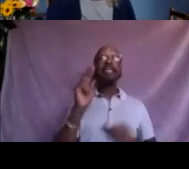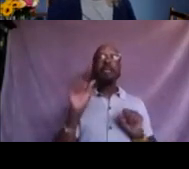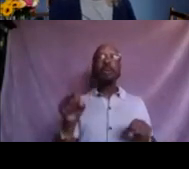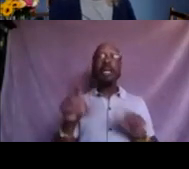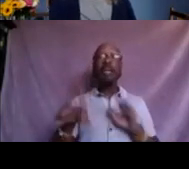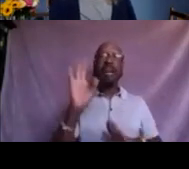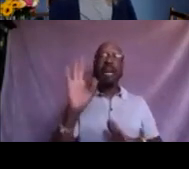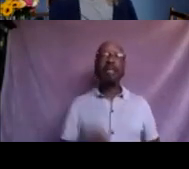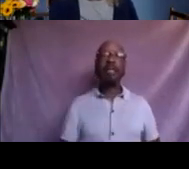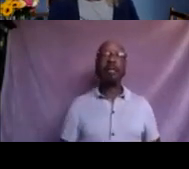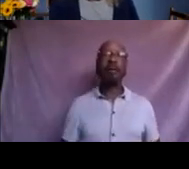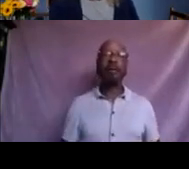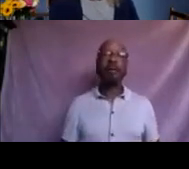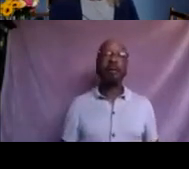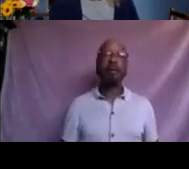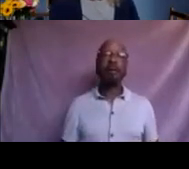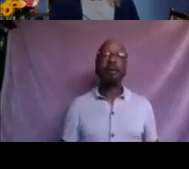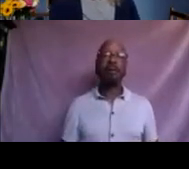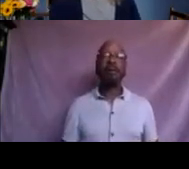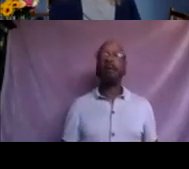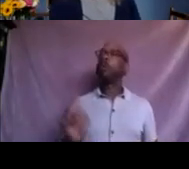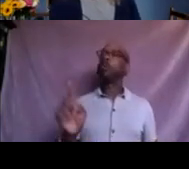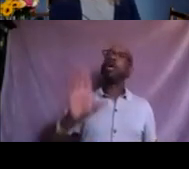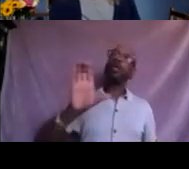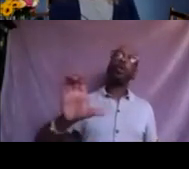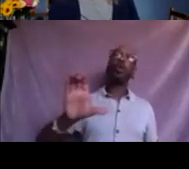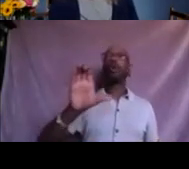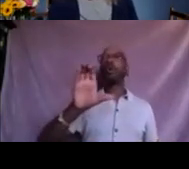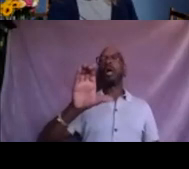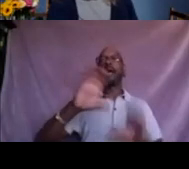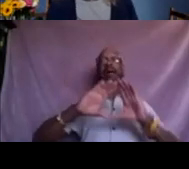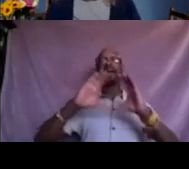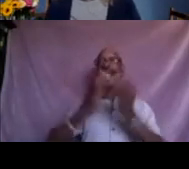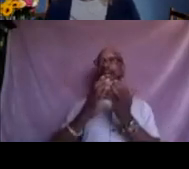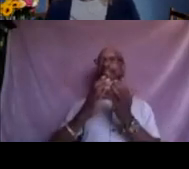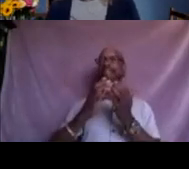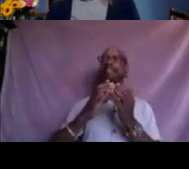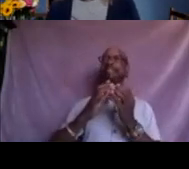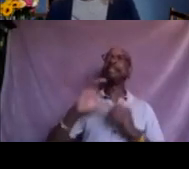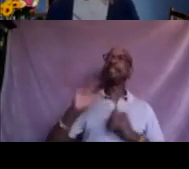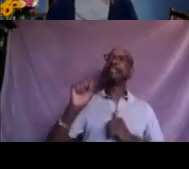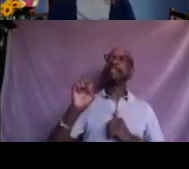where are your class settings. Go ahead and hover your mouse over where your class settings are.